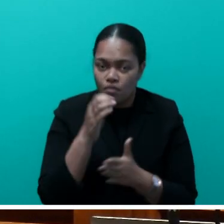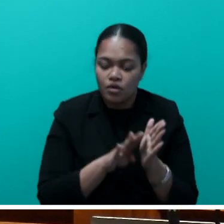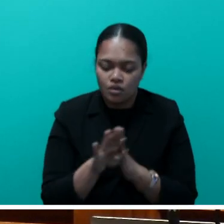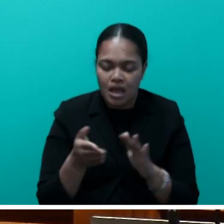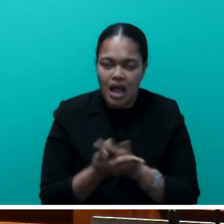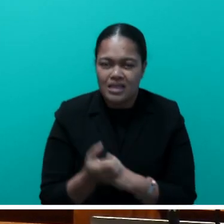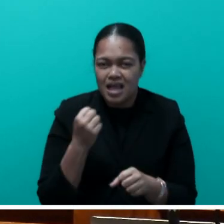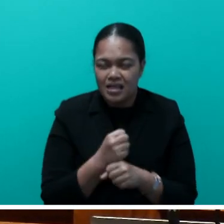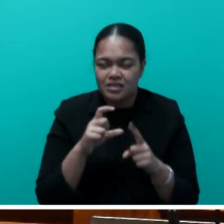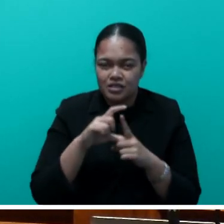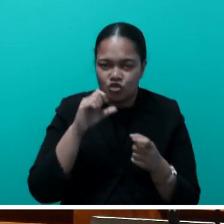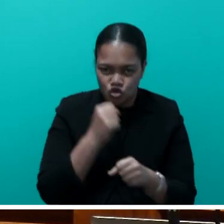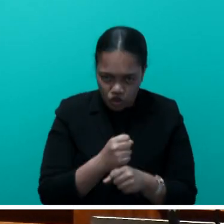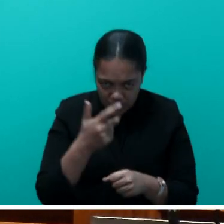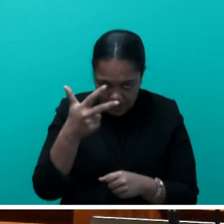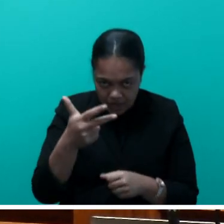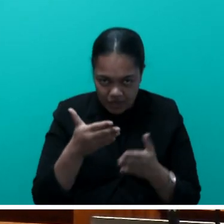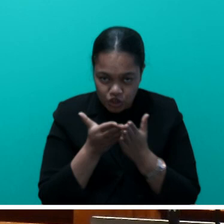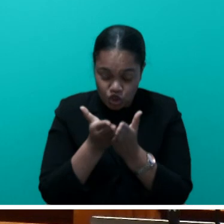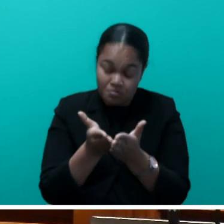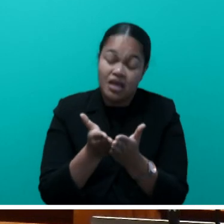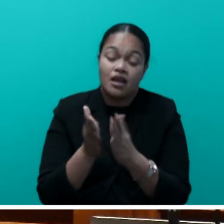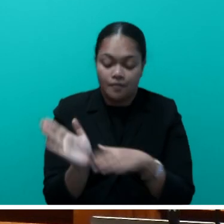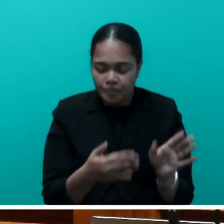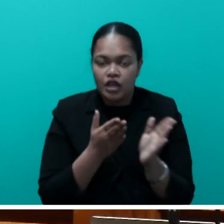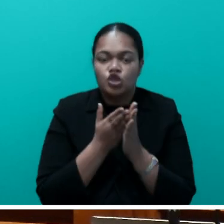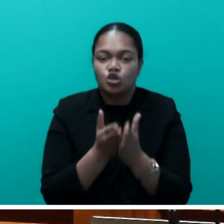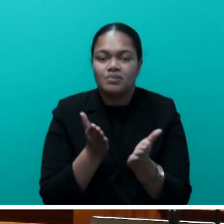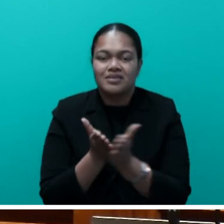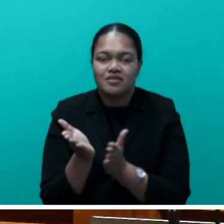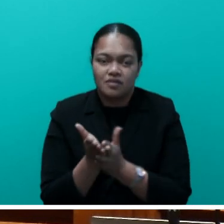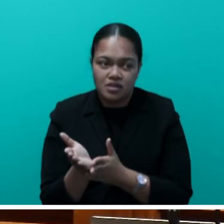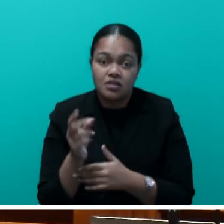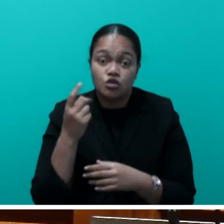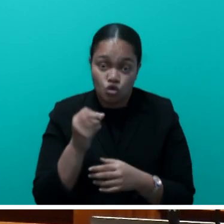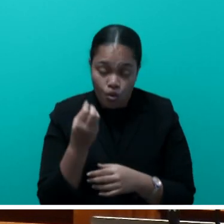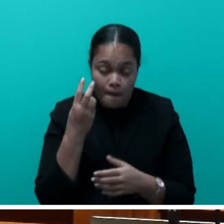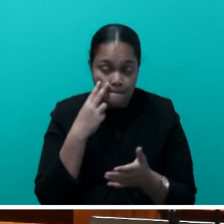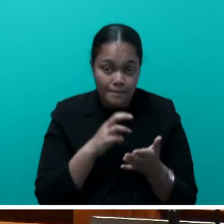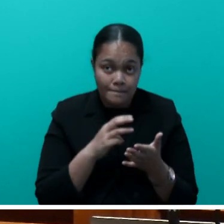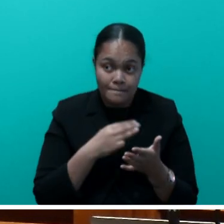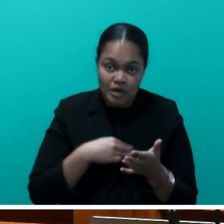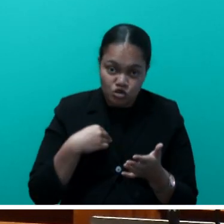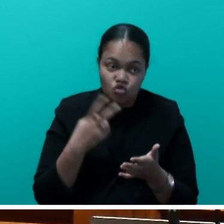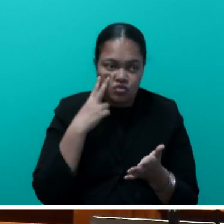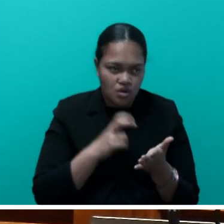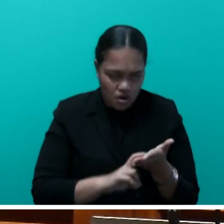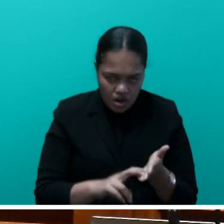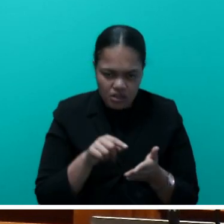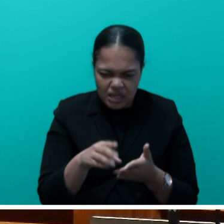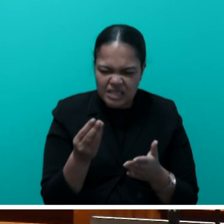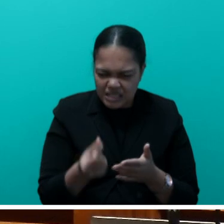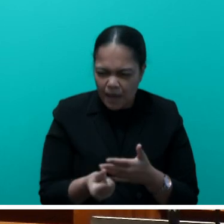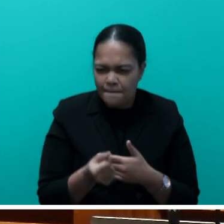SDG 8. Shipping services, Mr. Speaker, sir. The Ministry recognizes the challenges present in accessing some of our remote